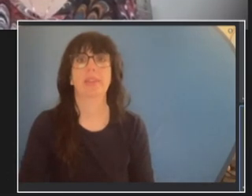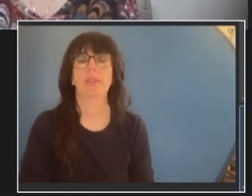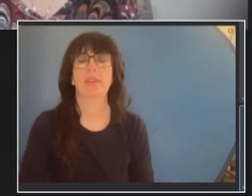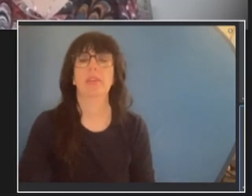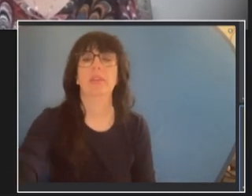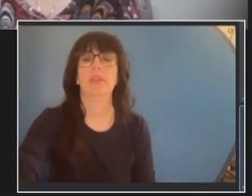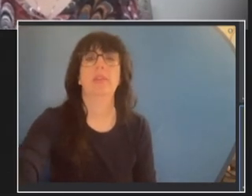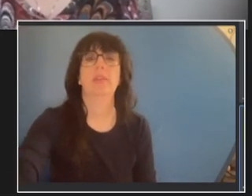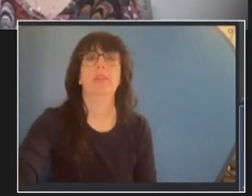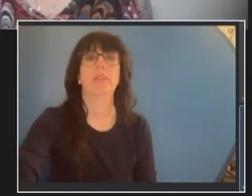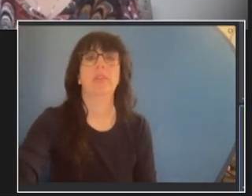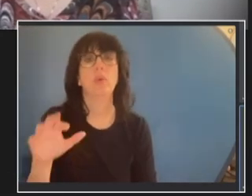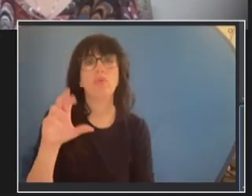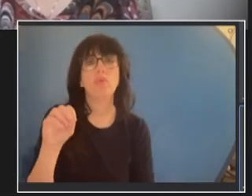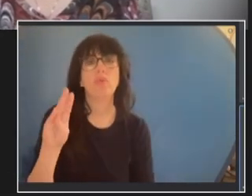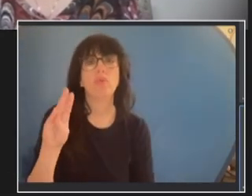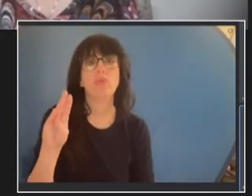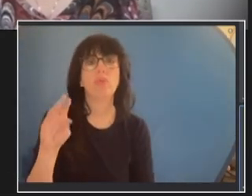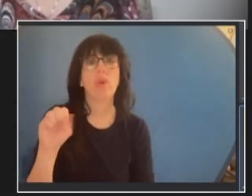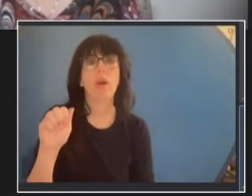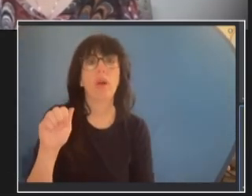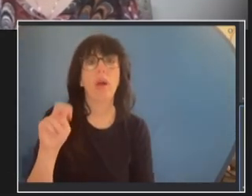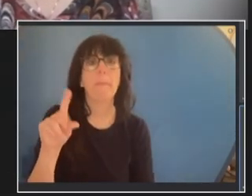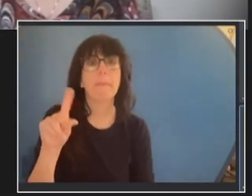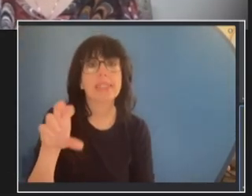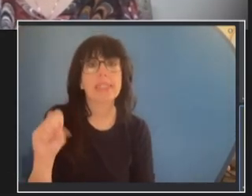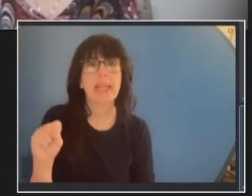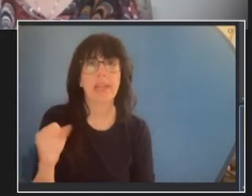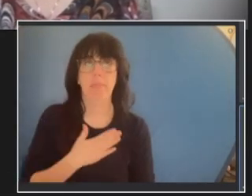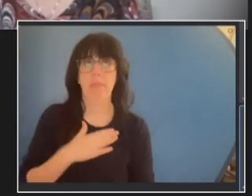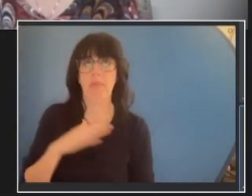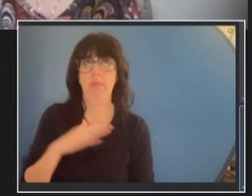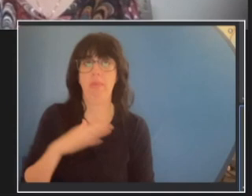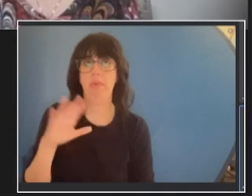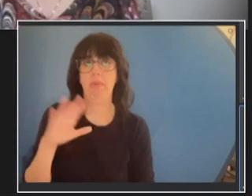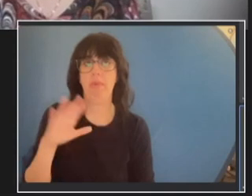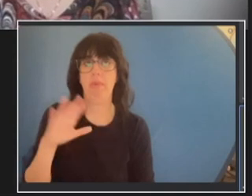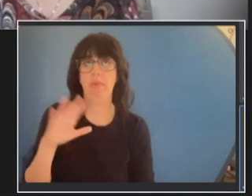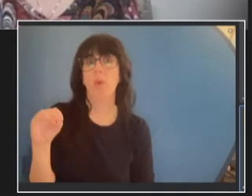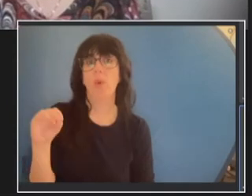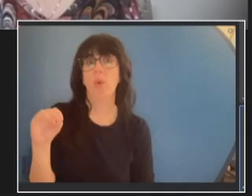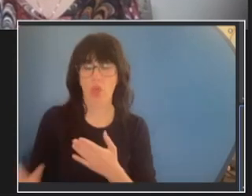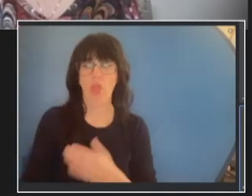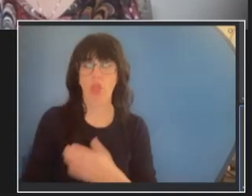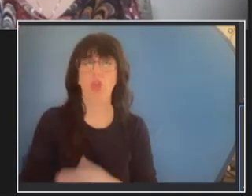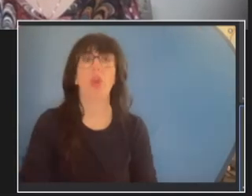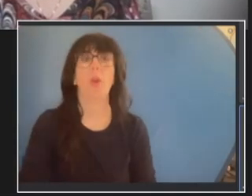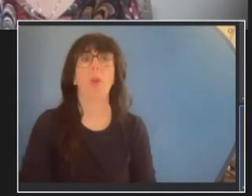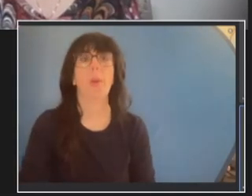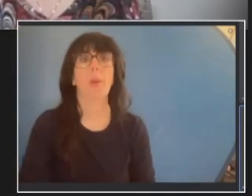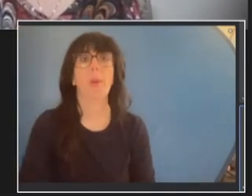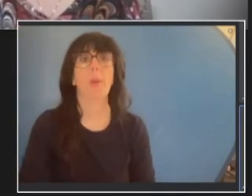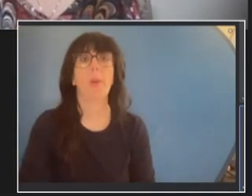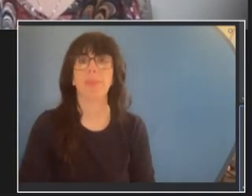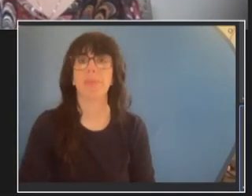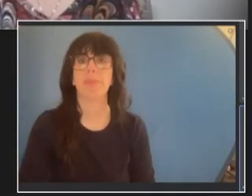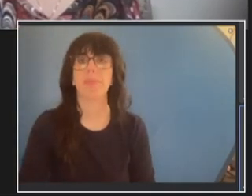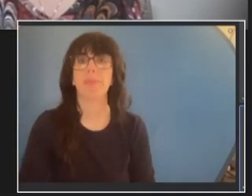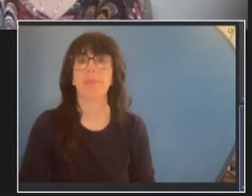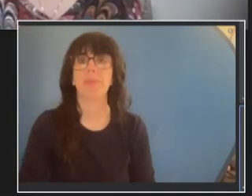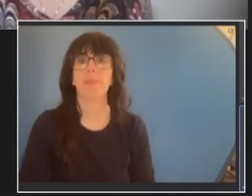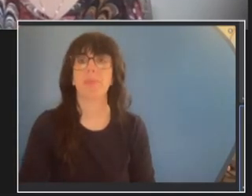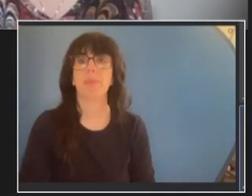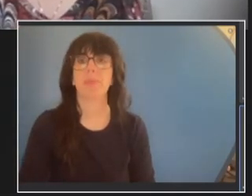to me. Rob Sanders is my co-author of A Song for the Unsung. When Rob Sanders came to me and asked if